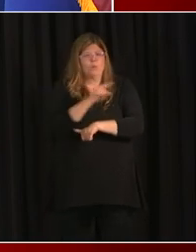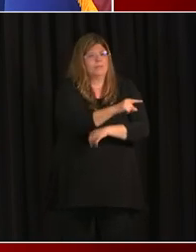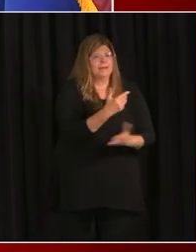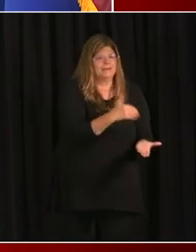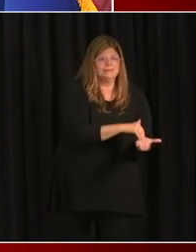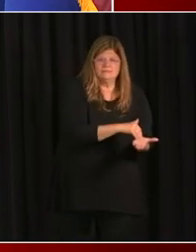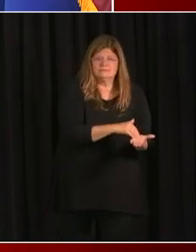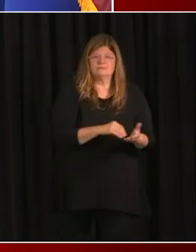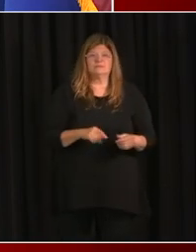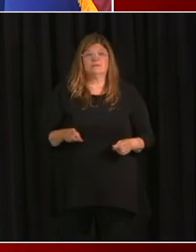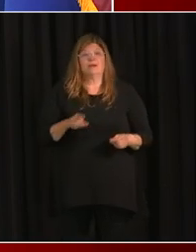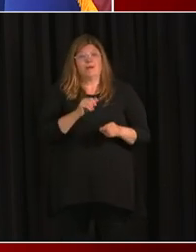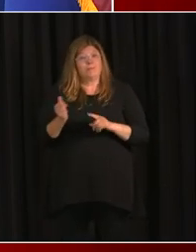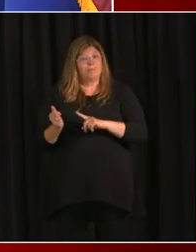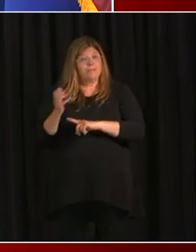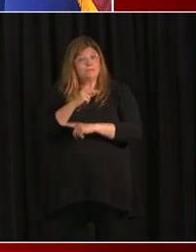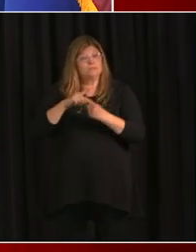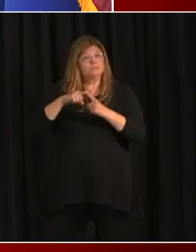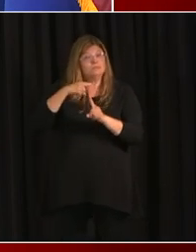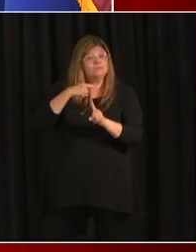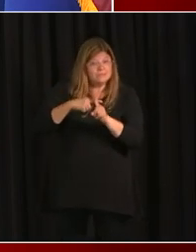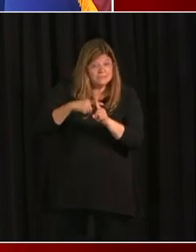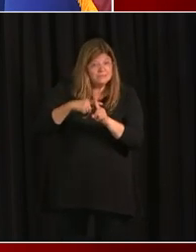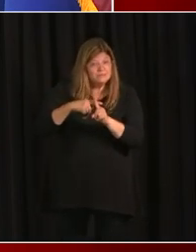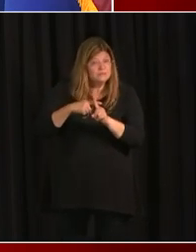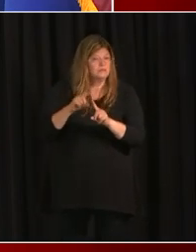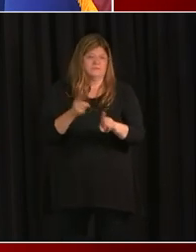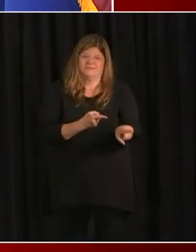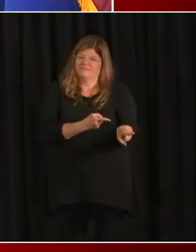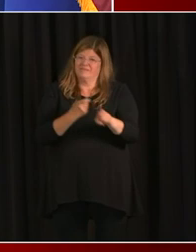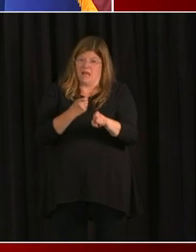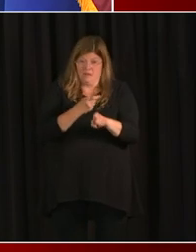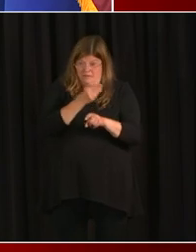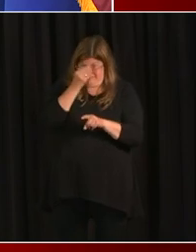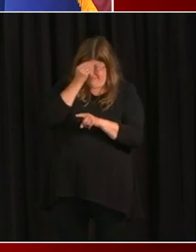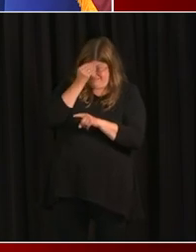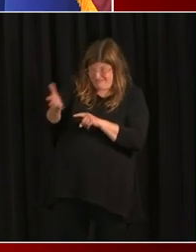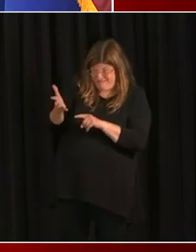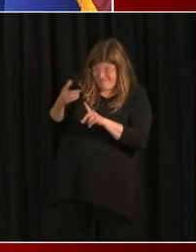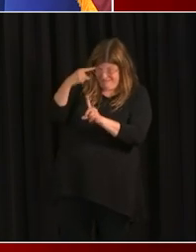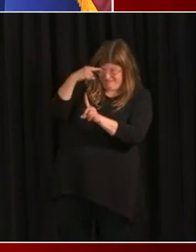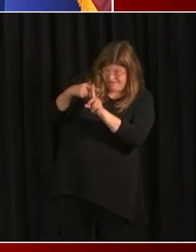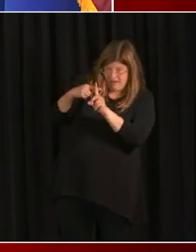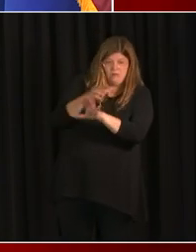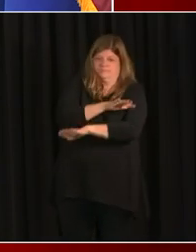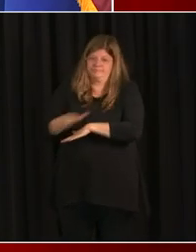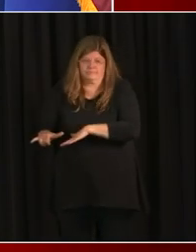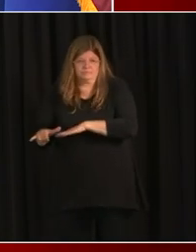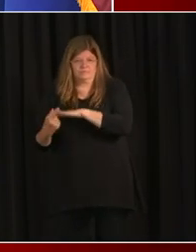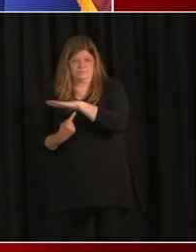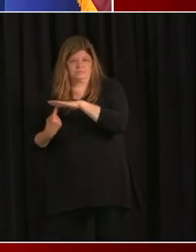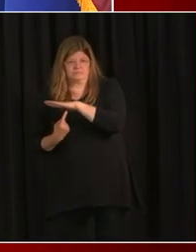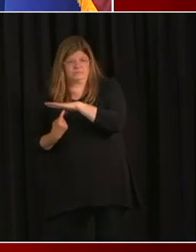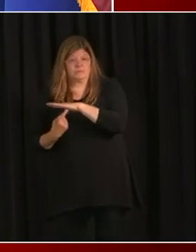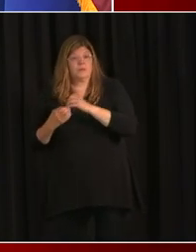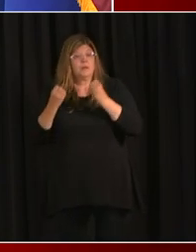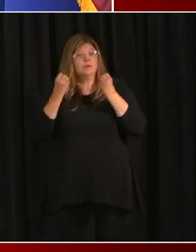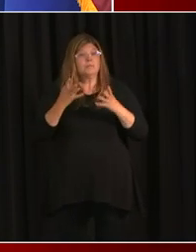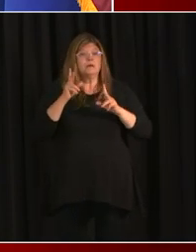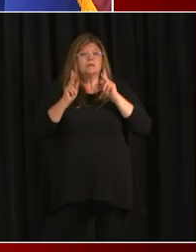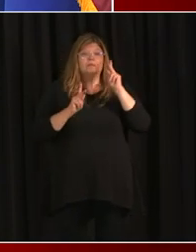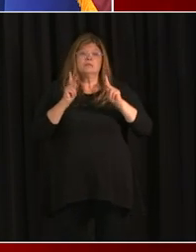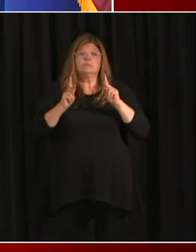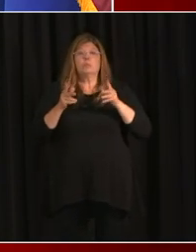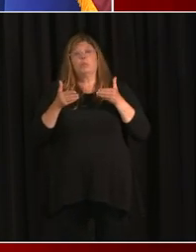came back positive, you should start doing them immediately after you have been tested. So we know that there are a lot of people who are going out and getting